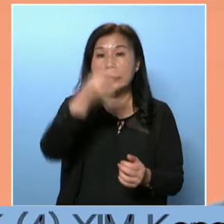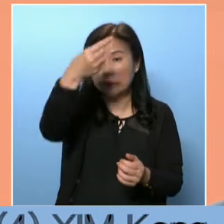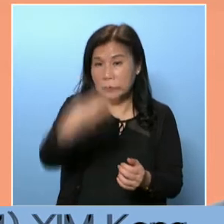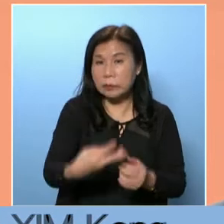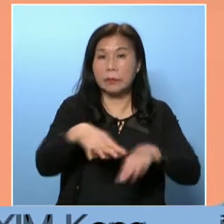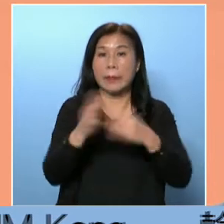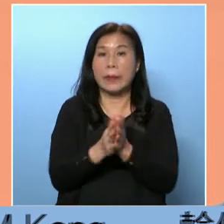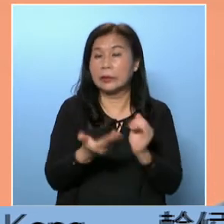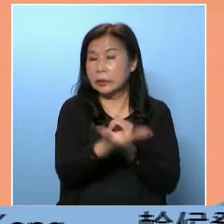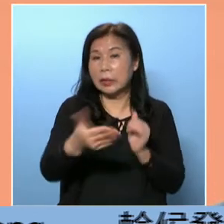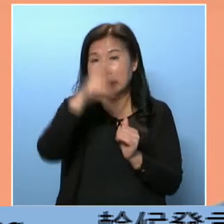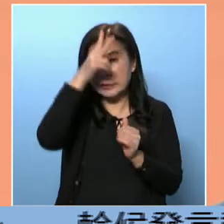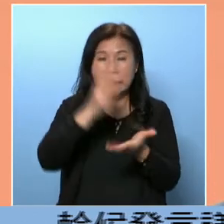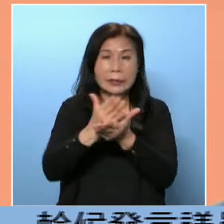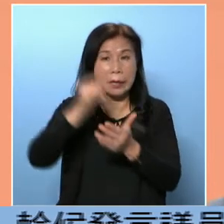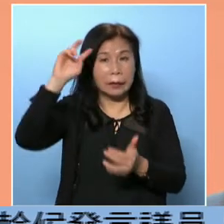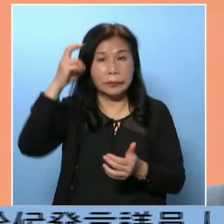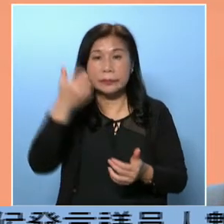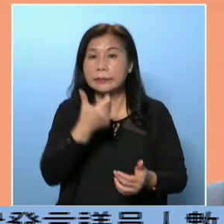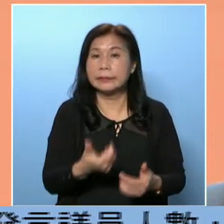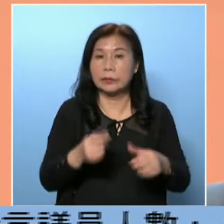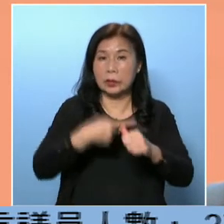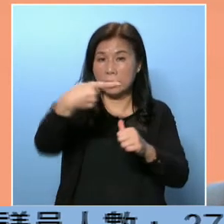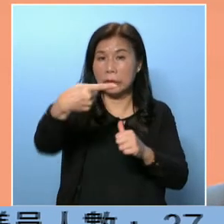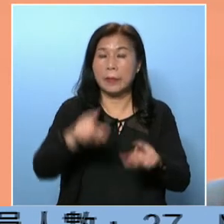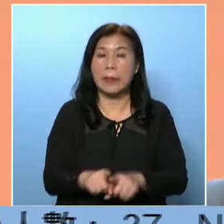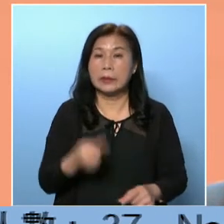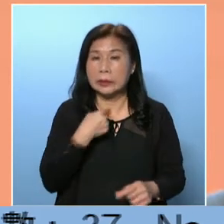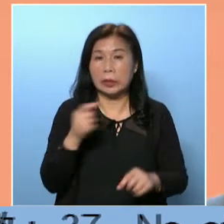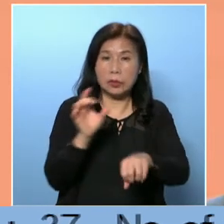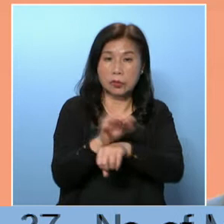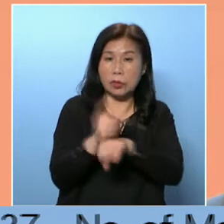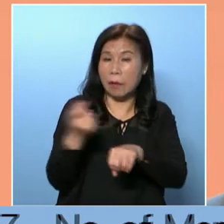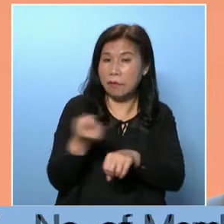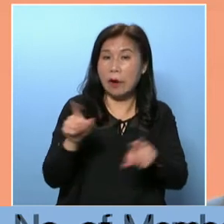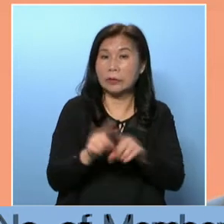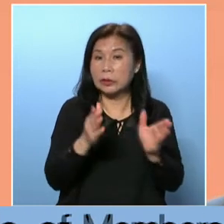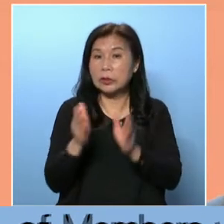enhance the facilities. I urge the government to consider my following points. First,